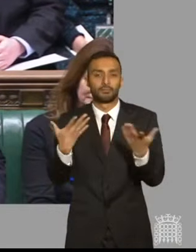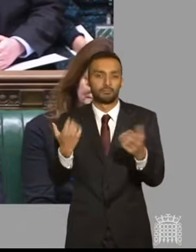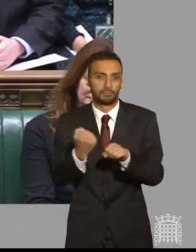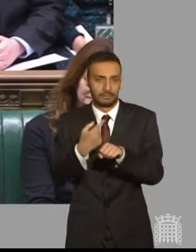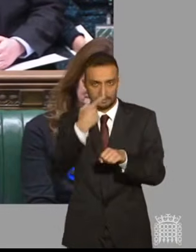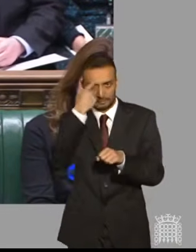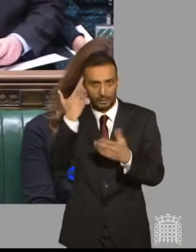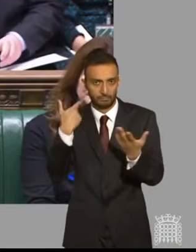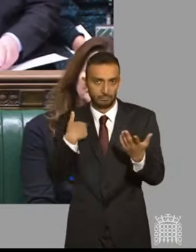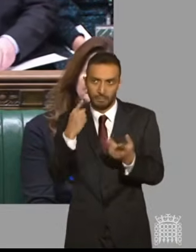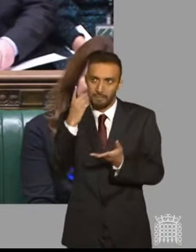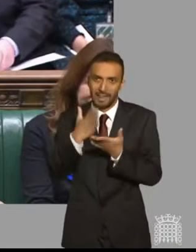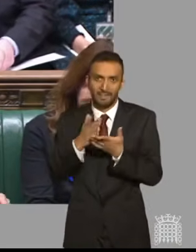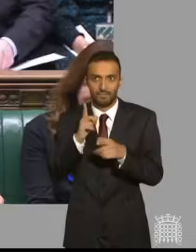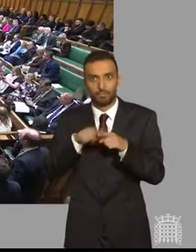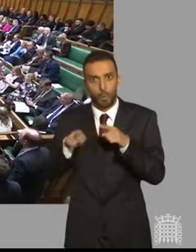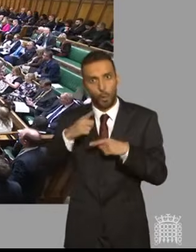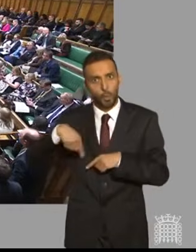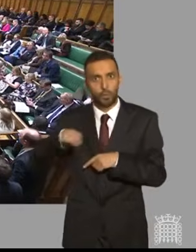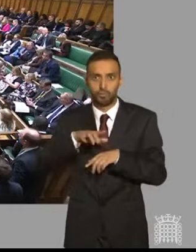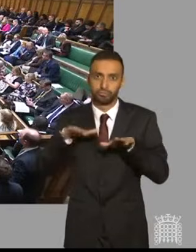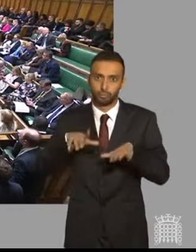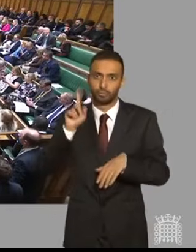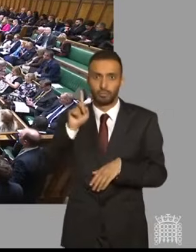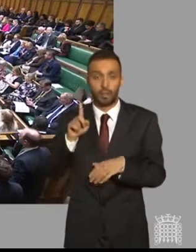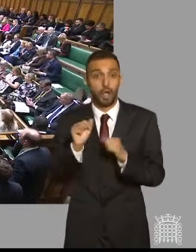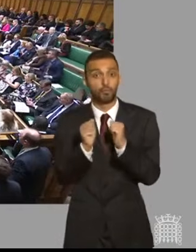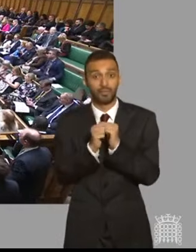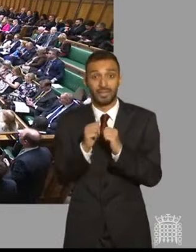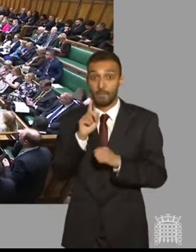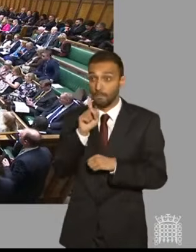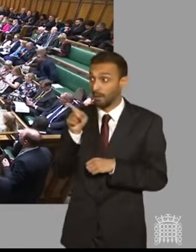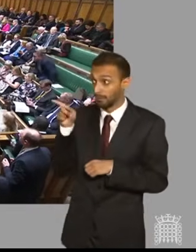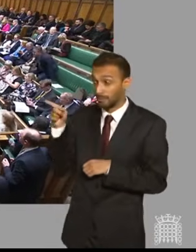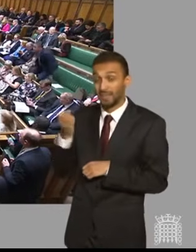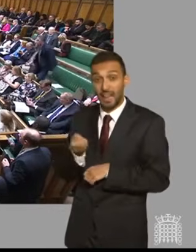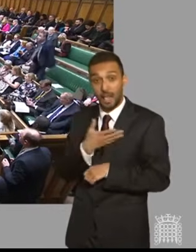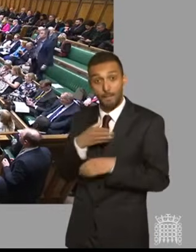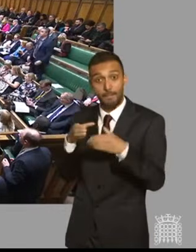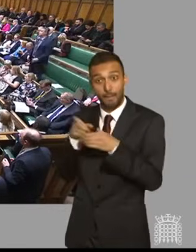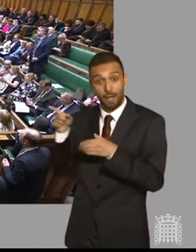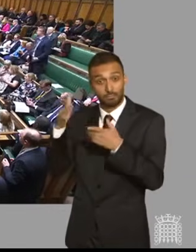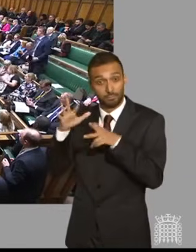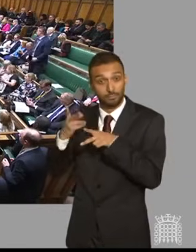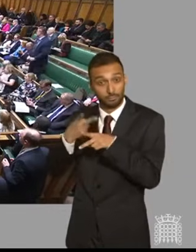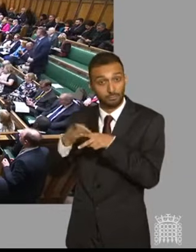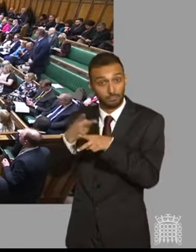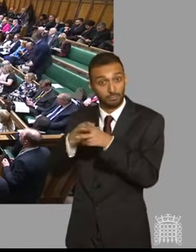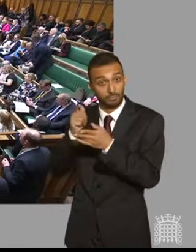voted against time and time again. Leader of the Opposition, Keir Starmer.